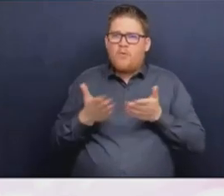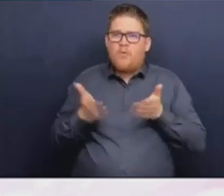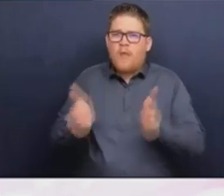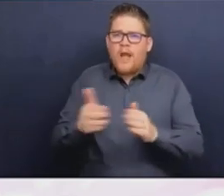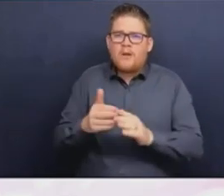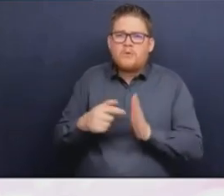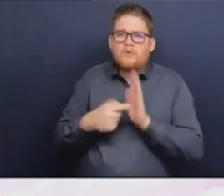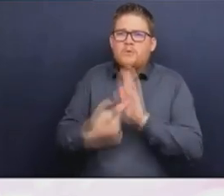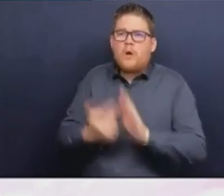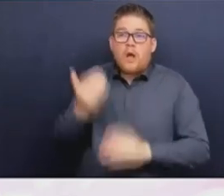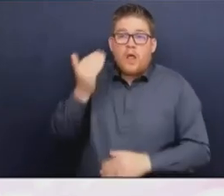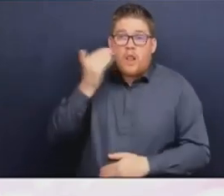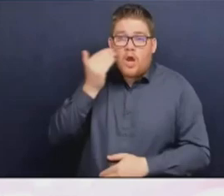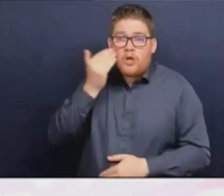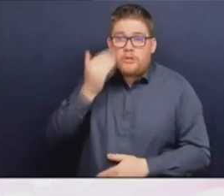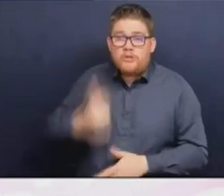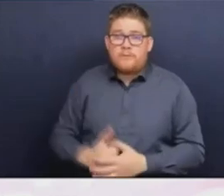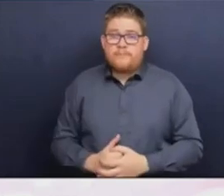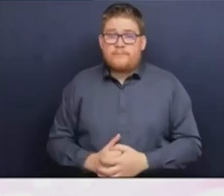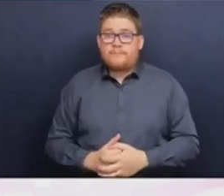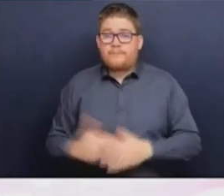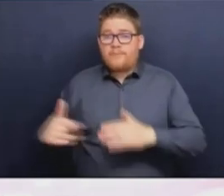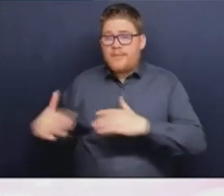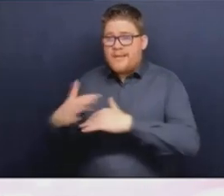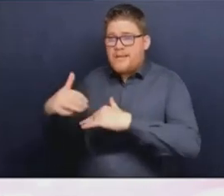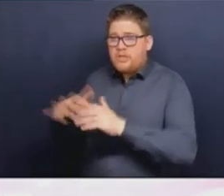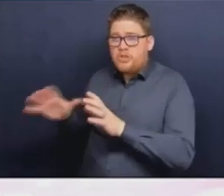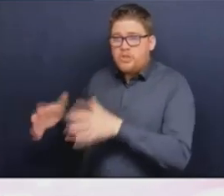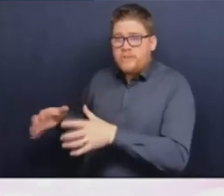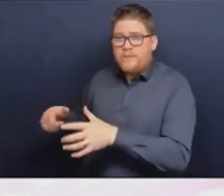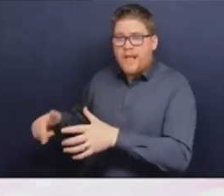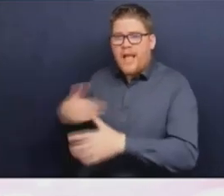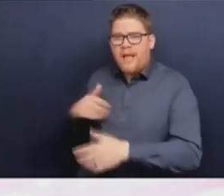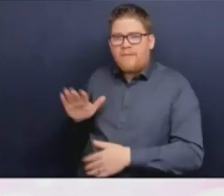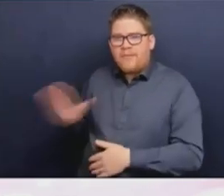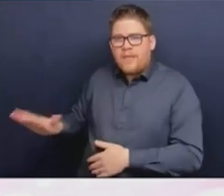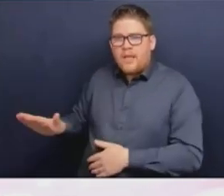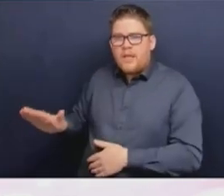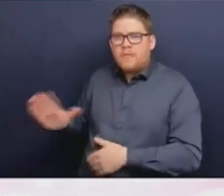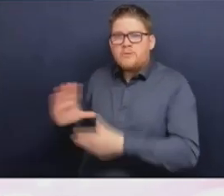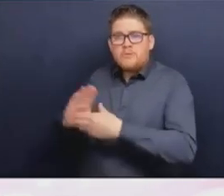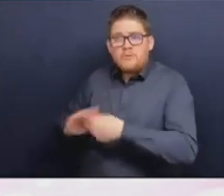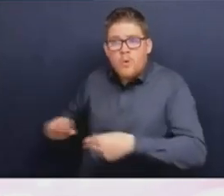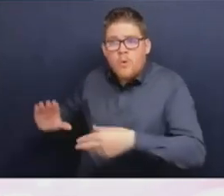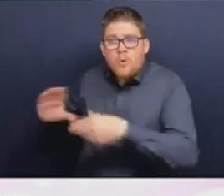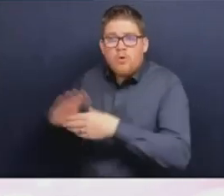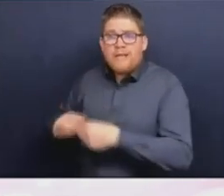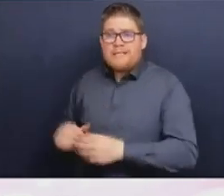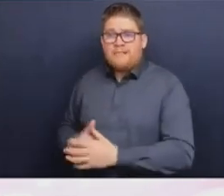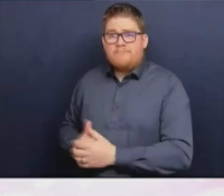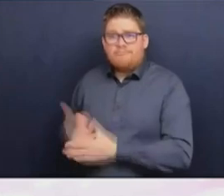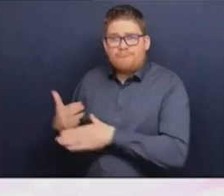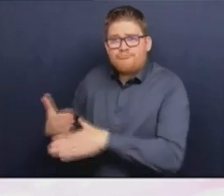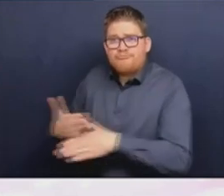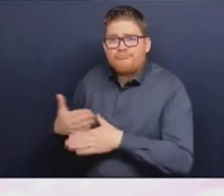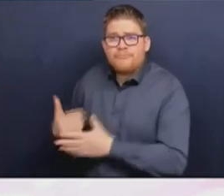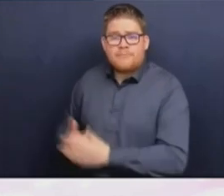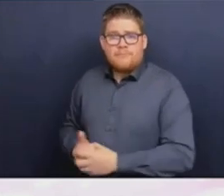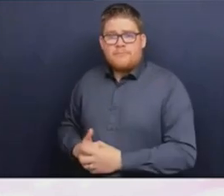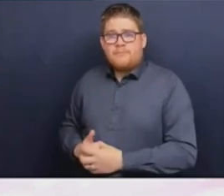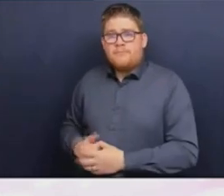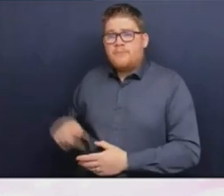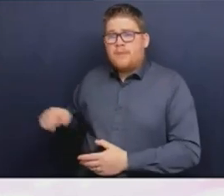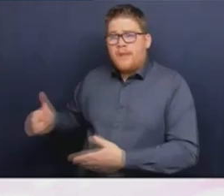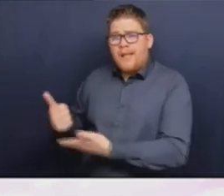through storytelling, through many other metrics that will help us to figure out if we're getting